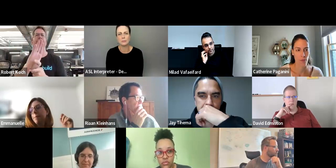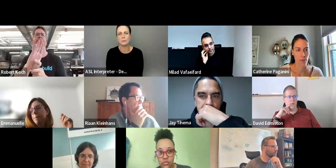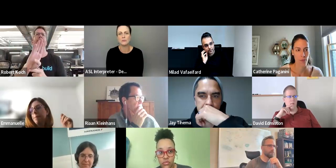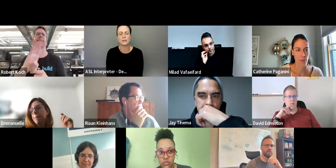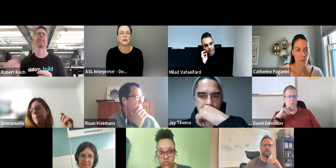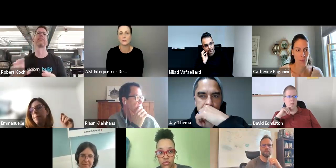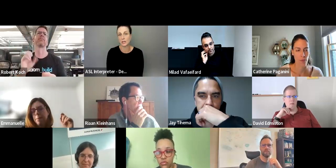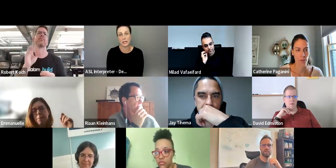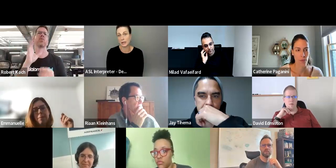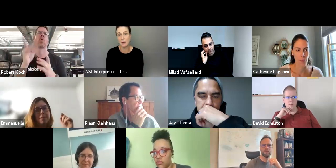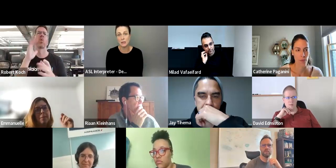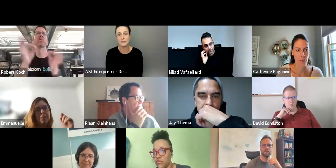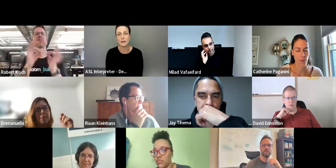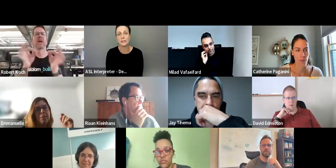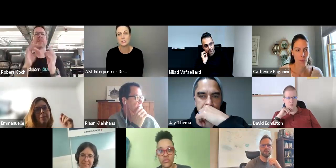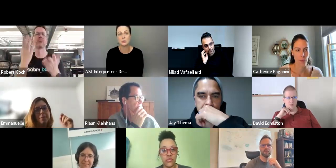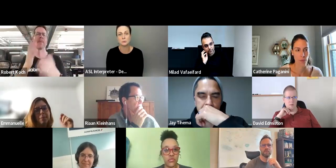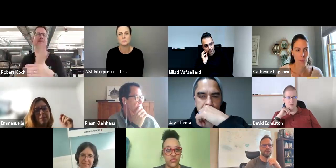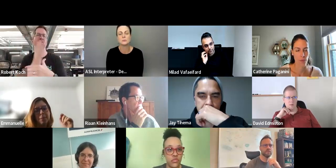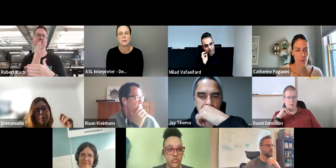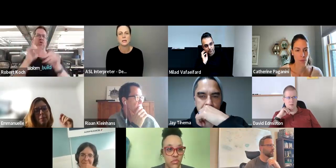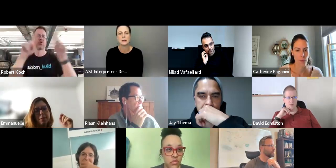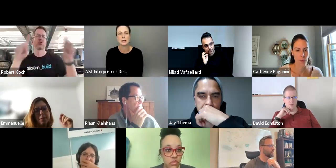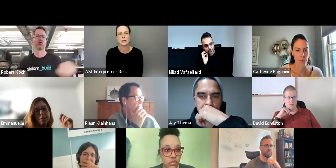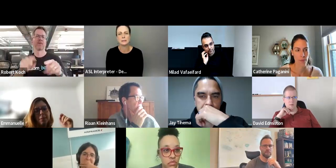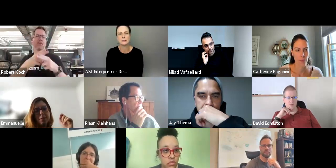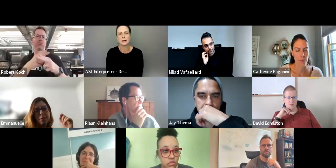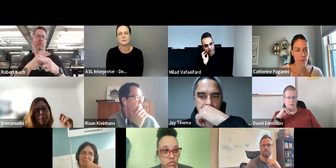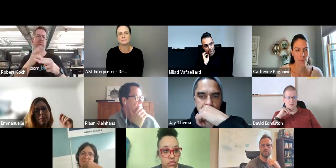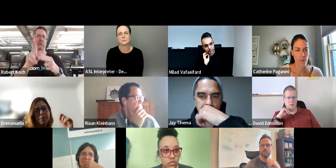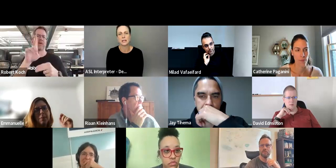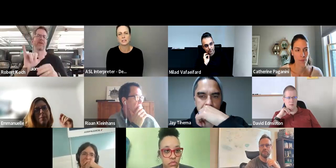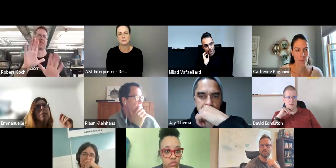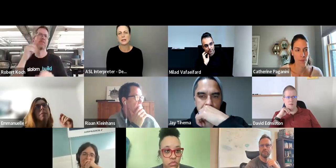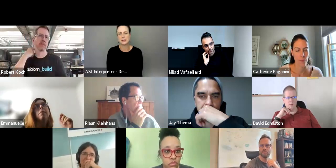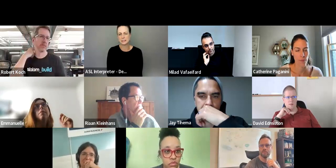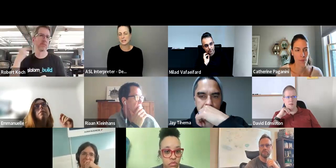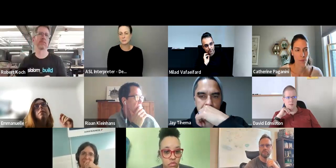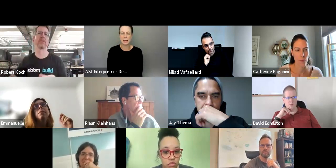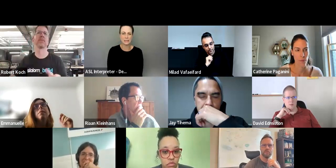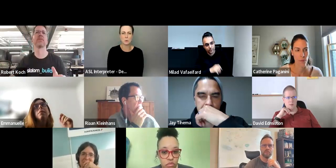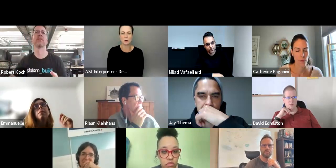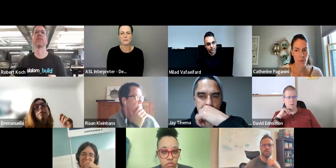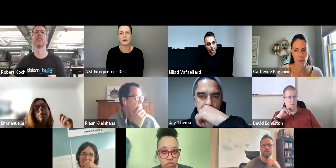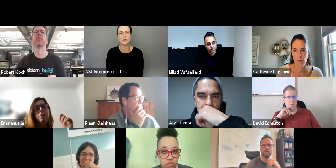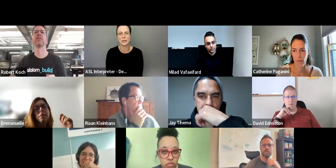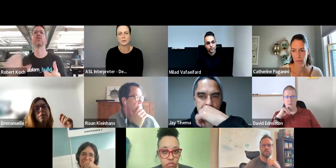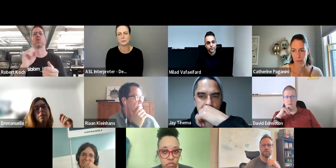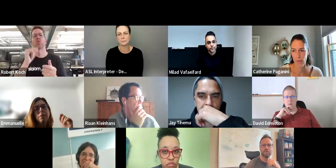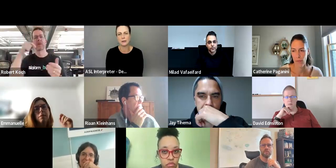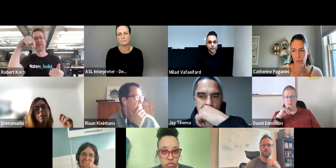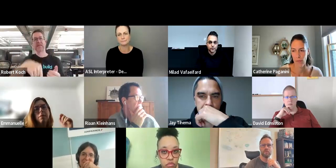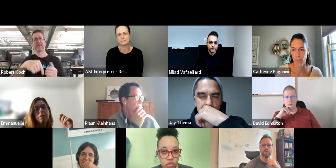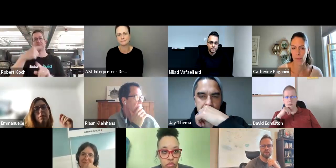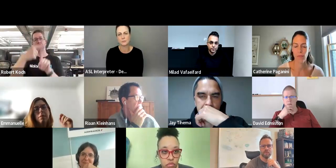move it over to GitHub if I need to. And it explains more of how you get